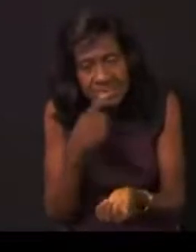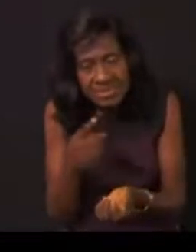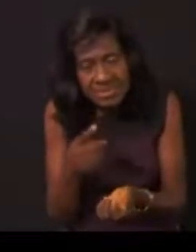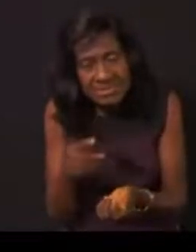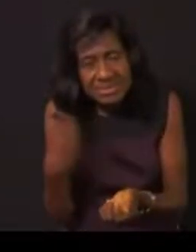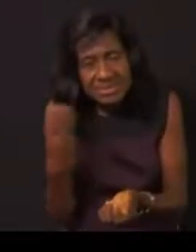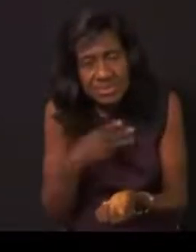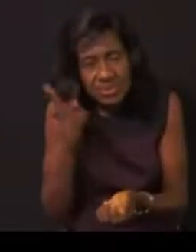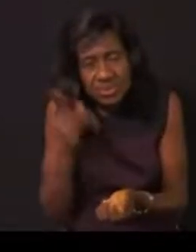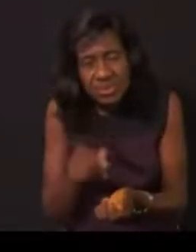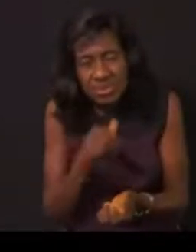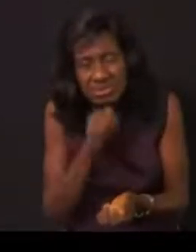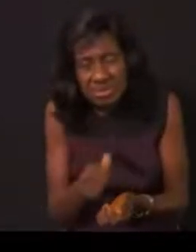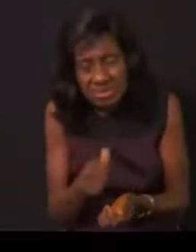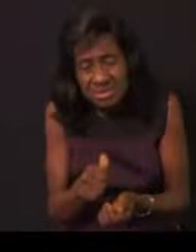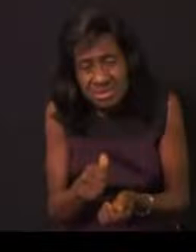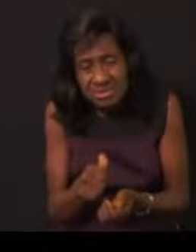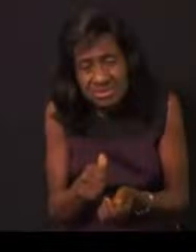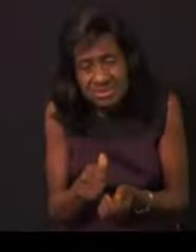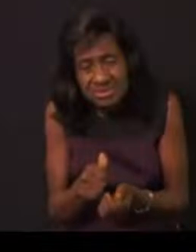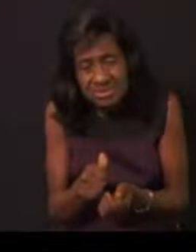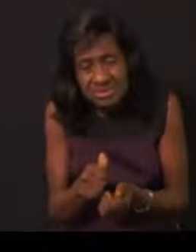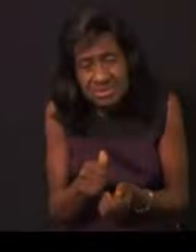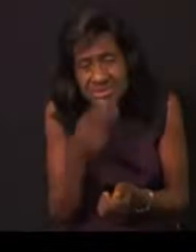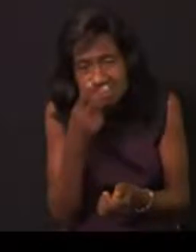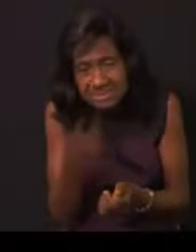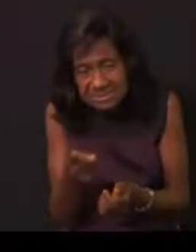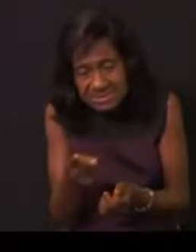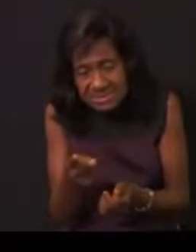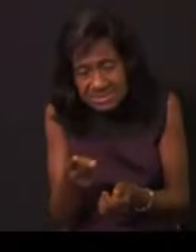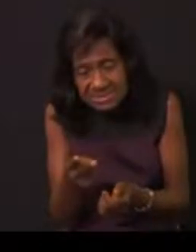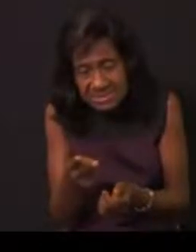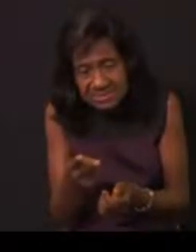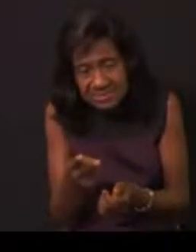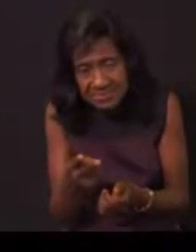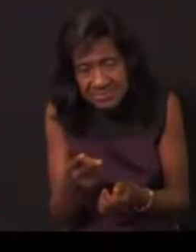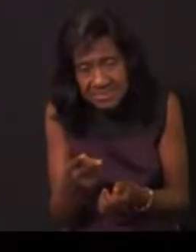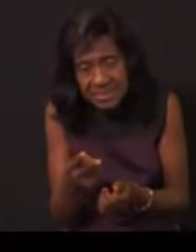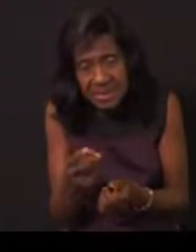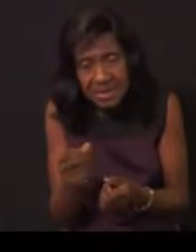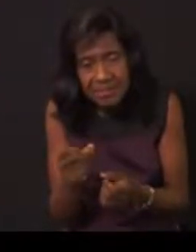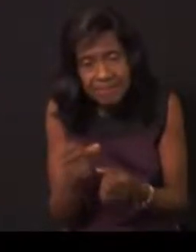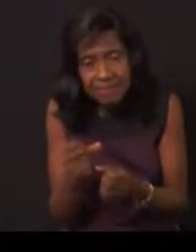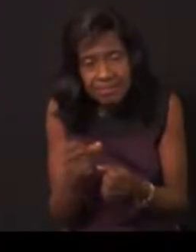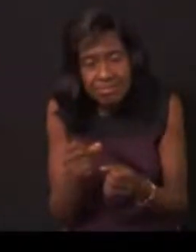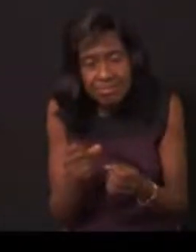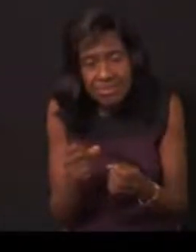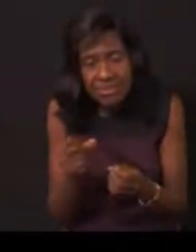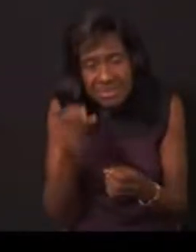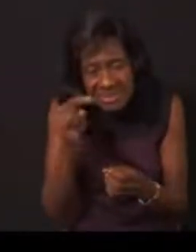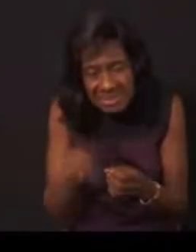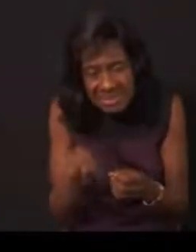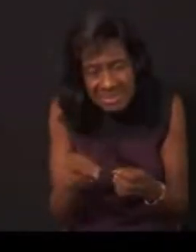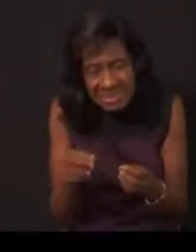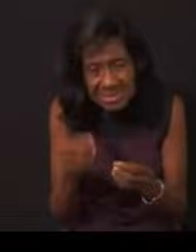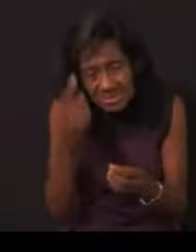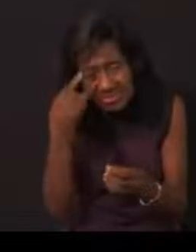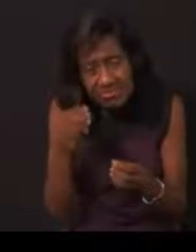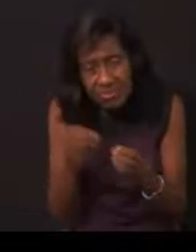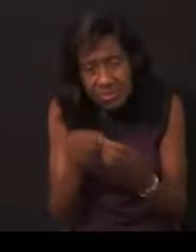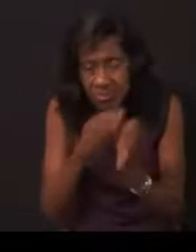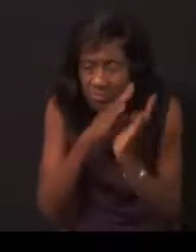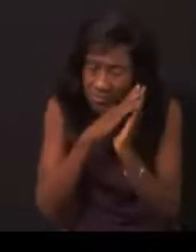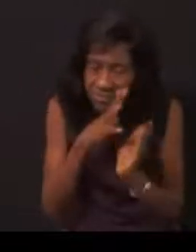point where we see that going there and not make a decision at that time. Regarding vaccinations, Minister, we've seen